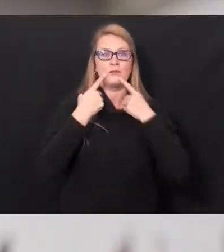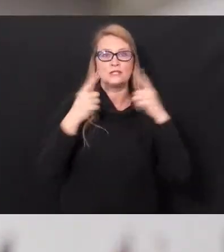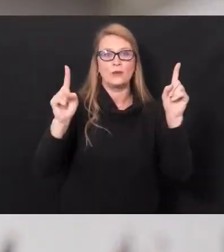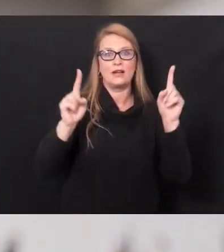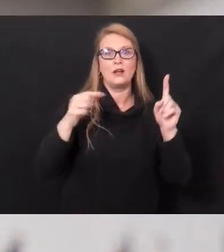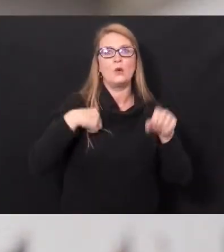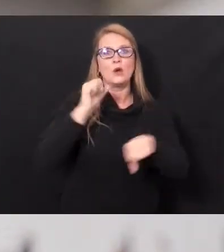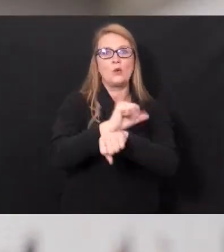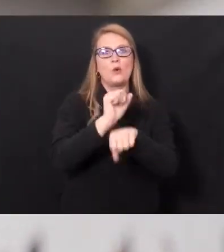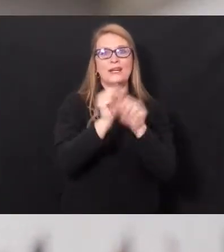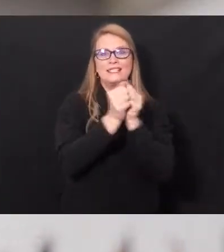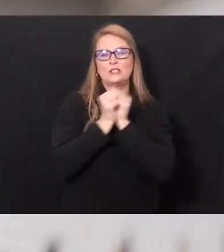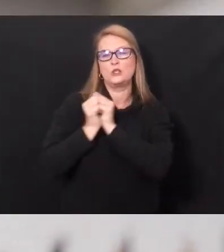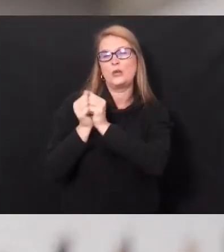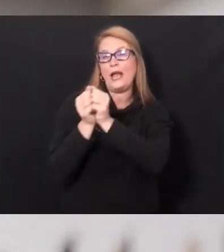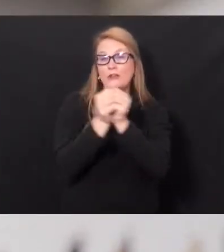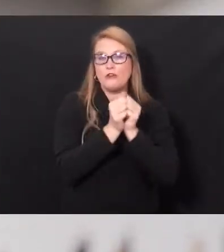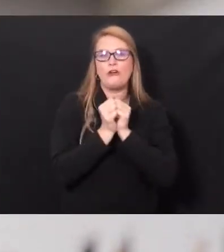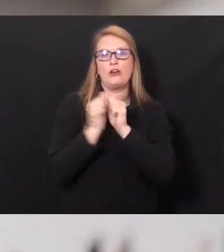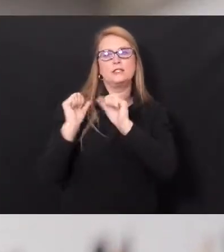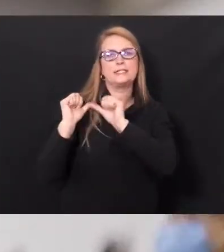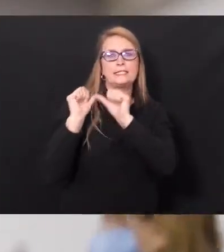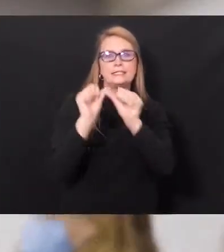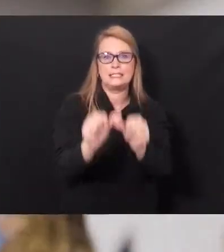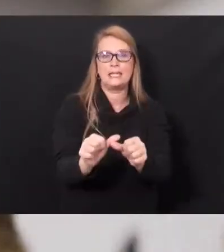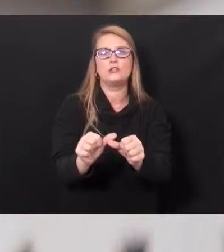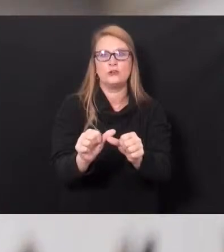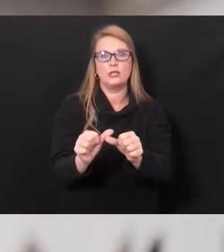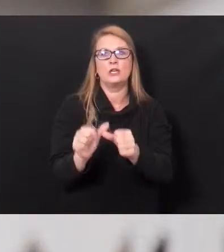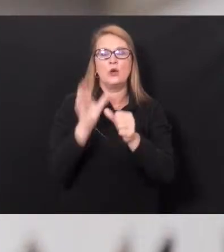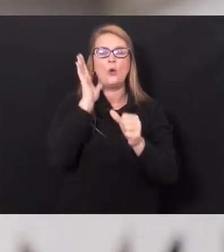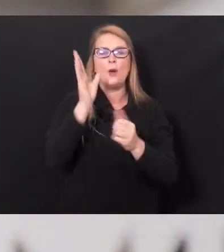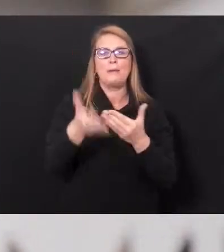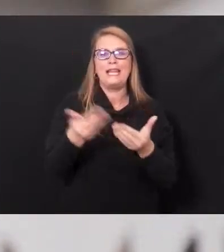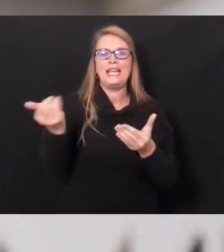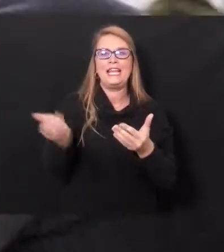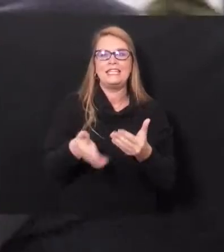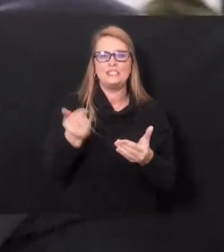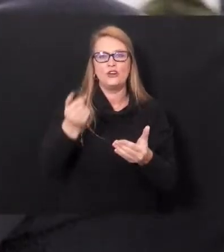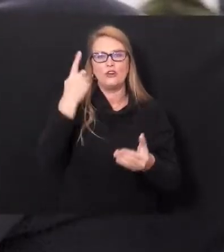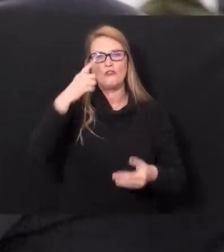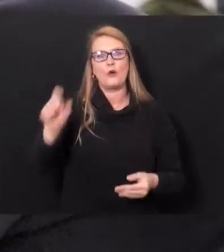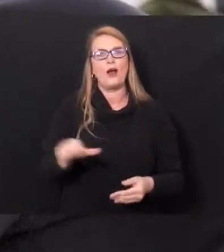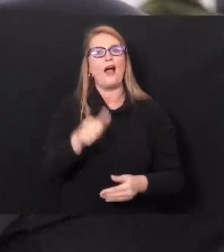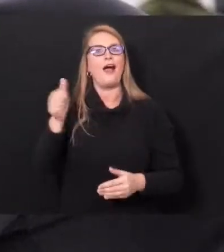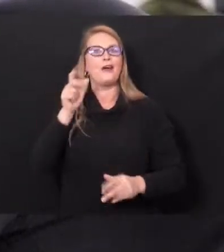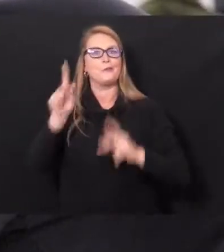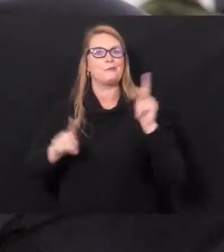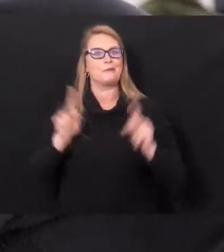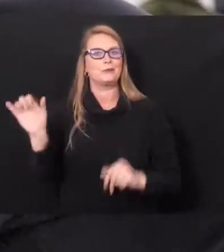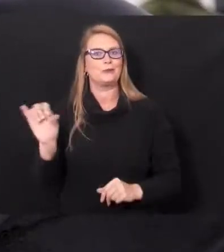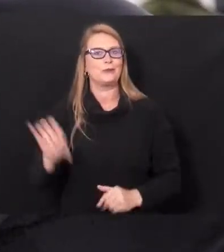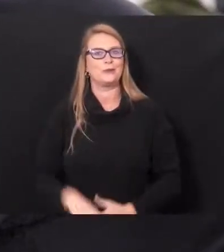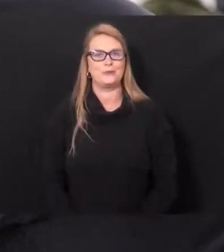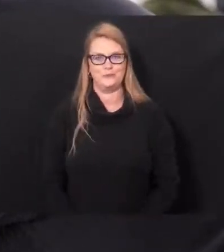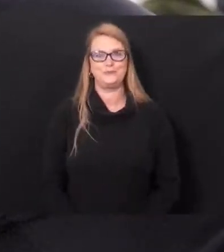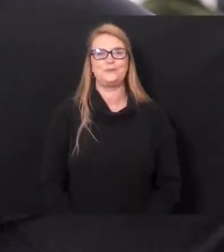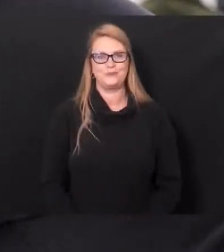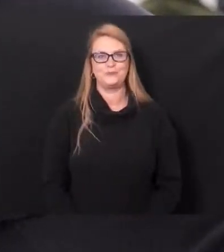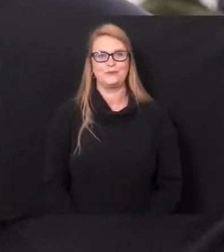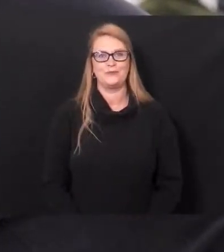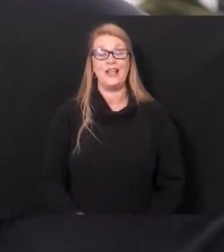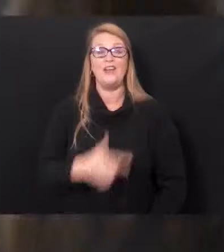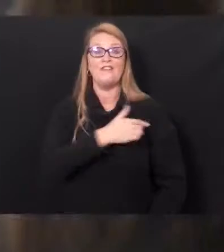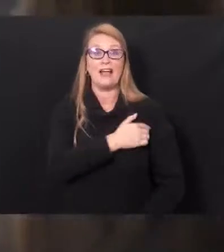working together so that as it continues to roll out, that it's going to be easier on the other counties as they stand up to do their clinics.